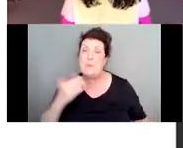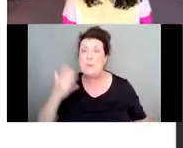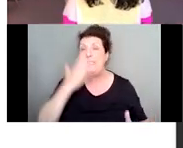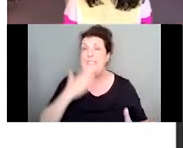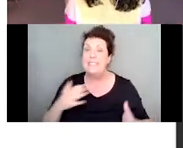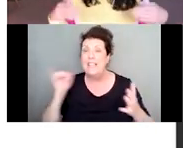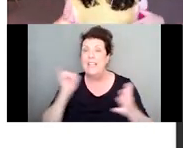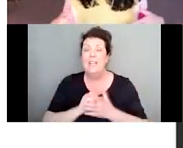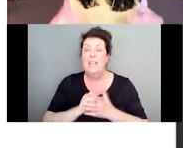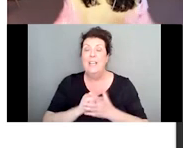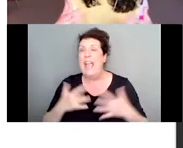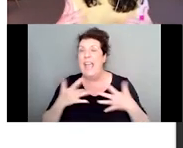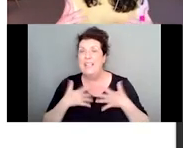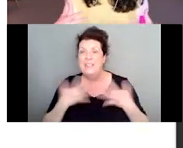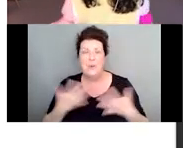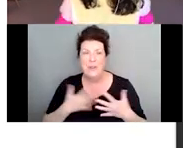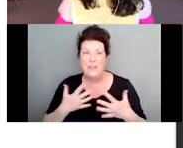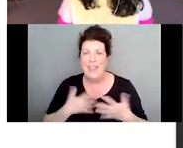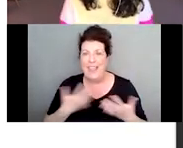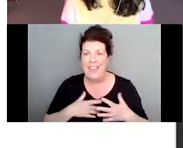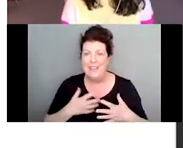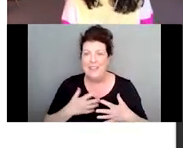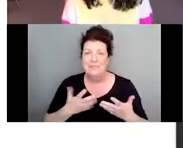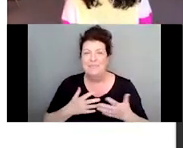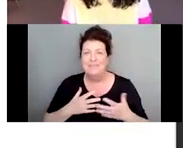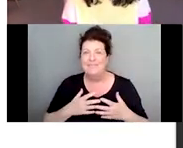perverse thrill to like do it inside of the MCU.